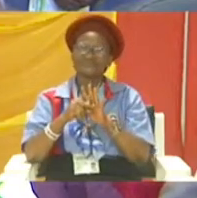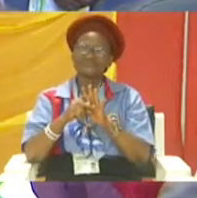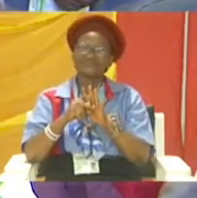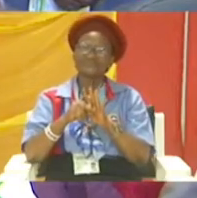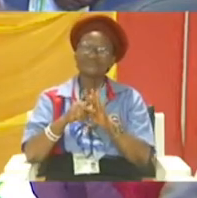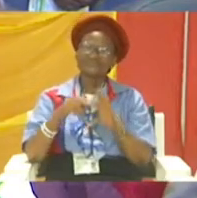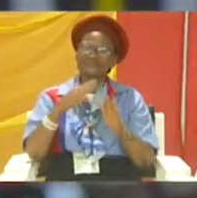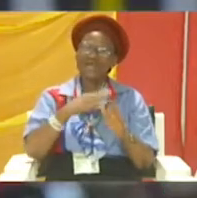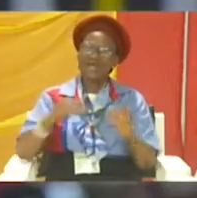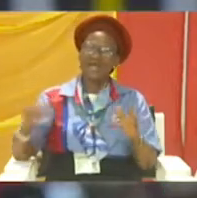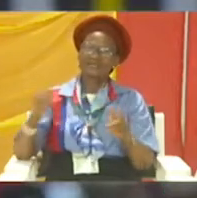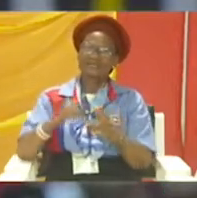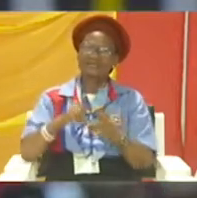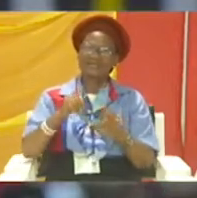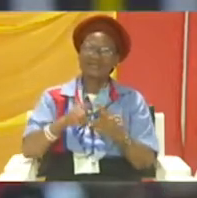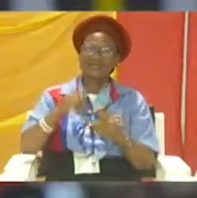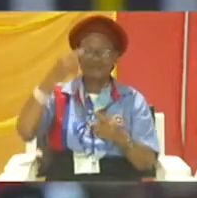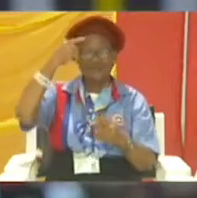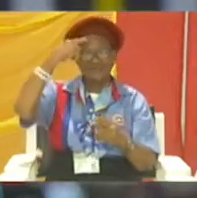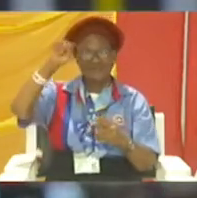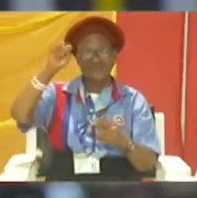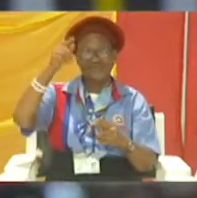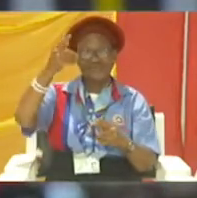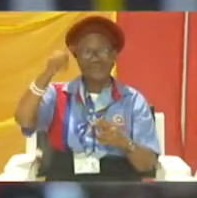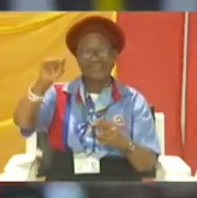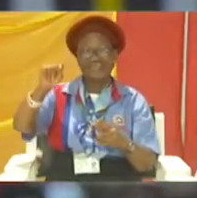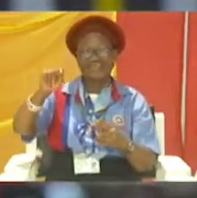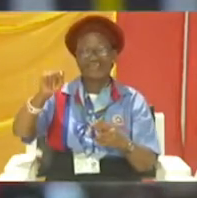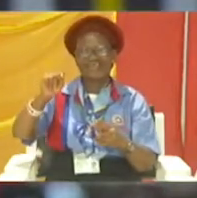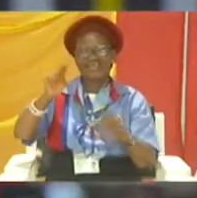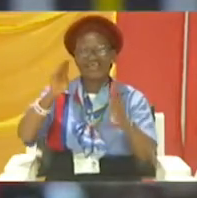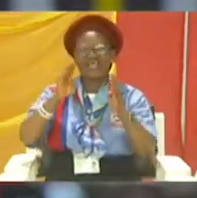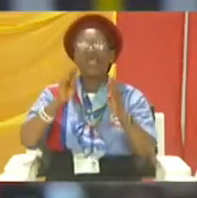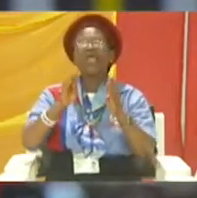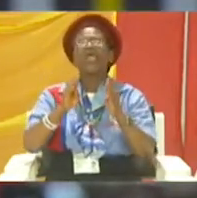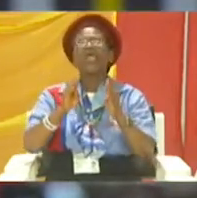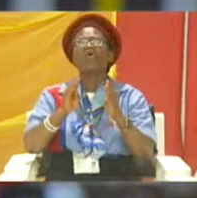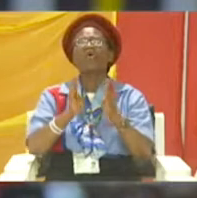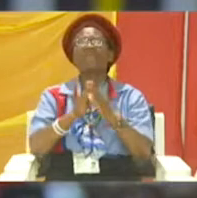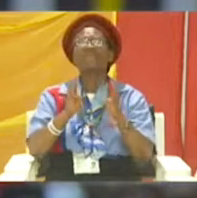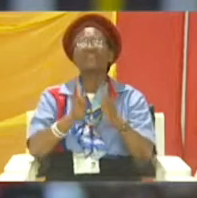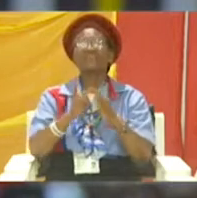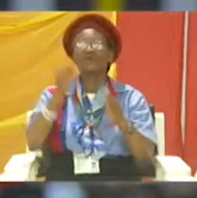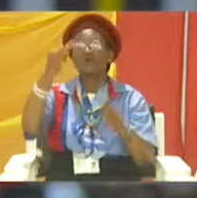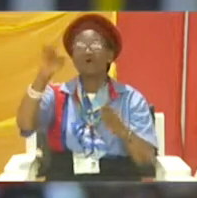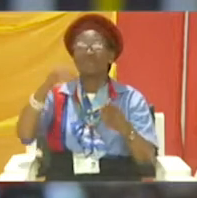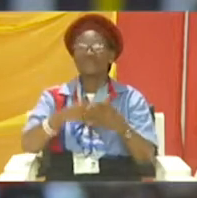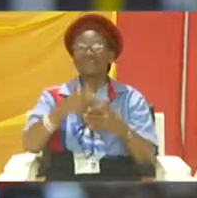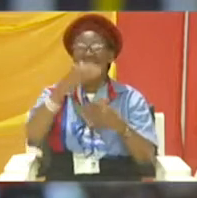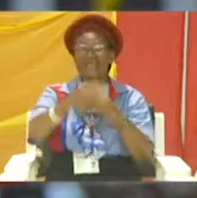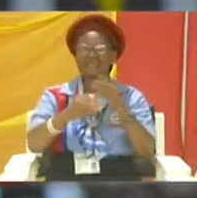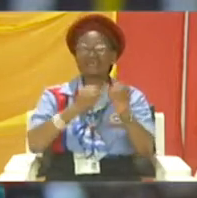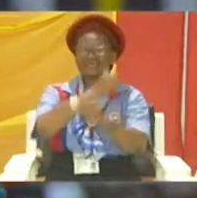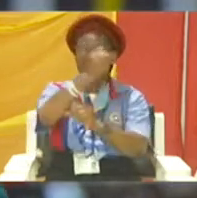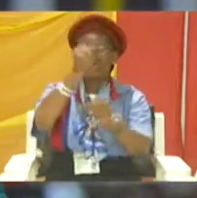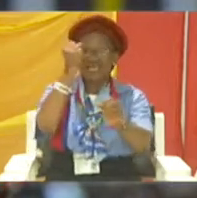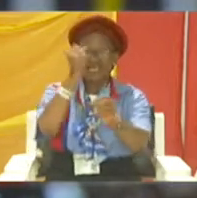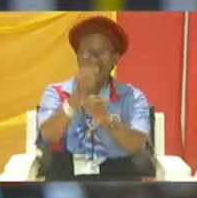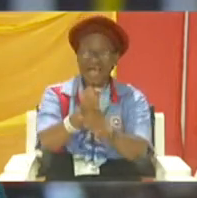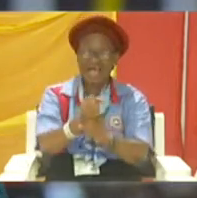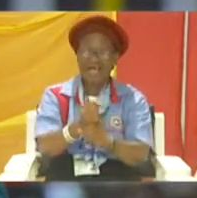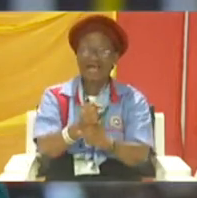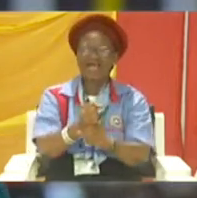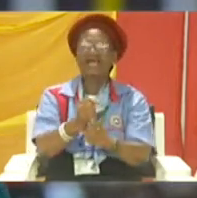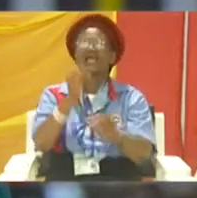And then for the convention of next year, for ajodun to lododun todun to nbo lodun to nbo, if the